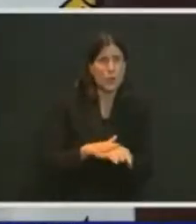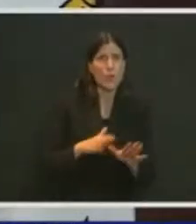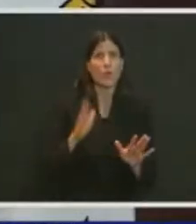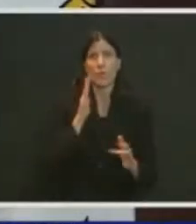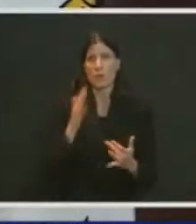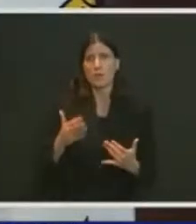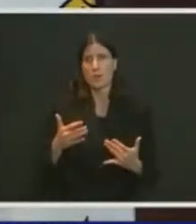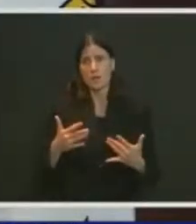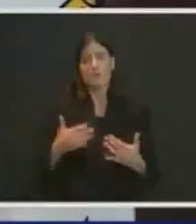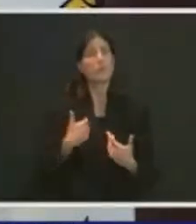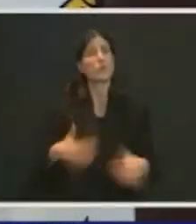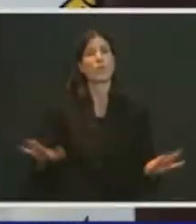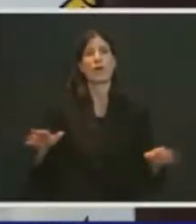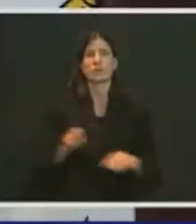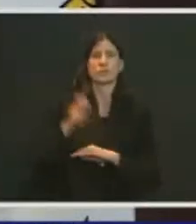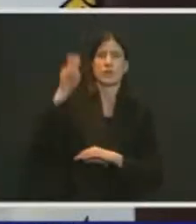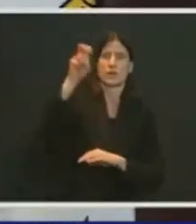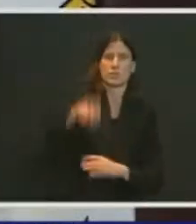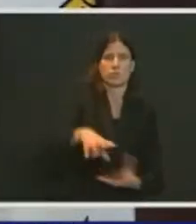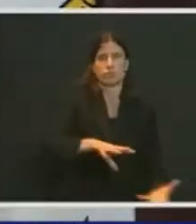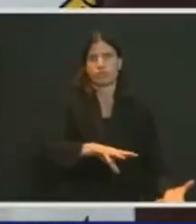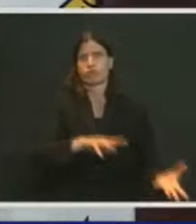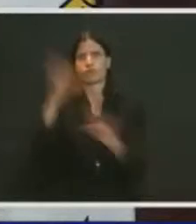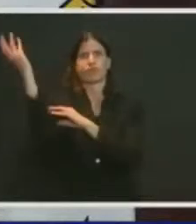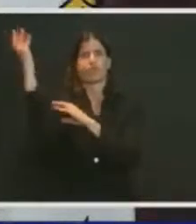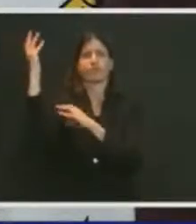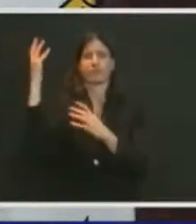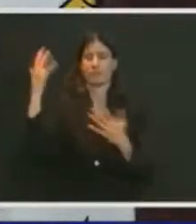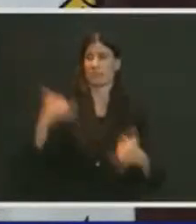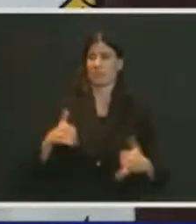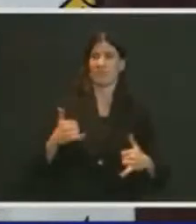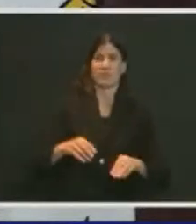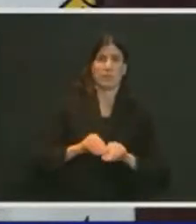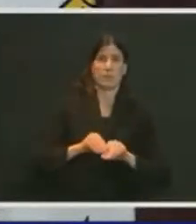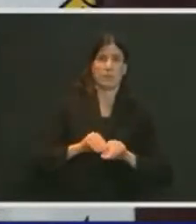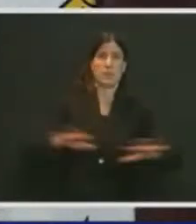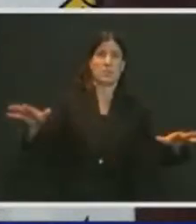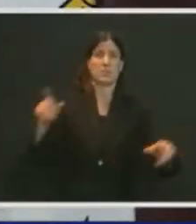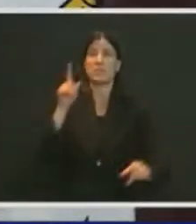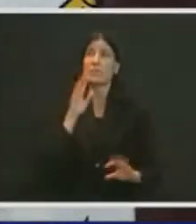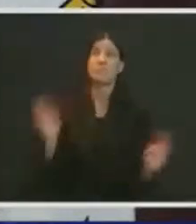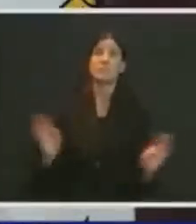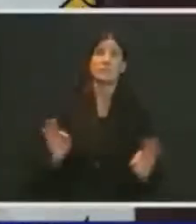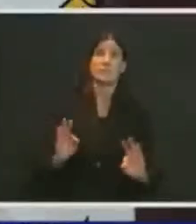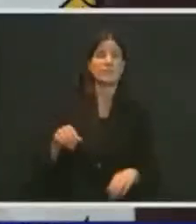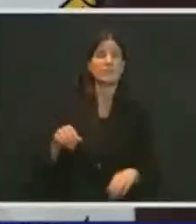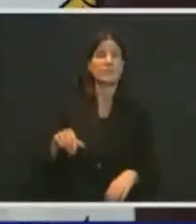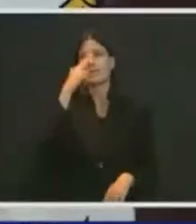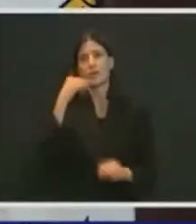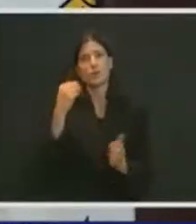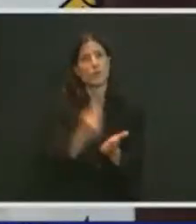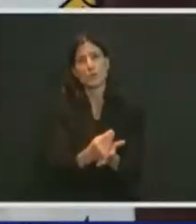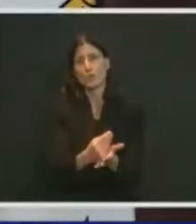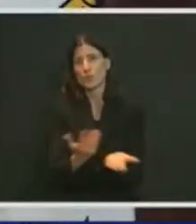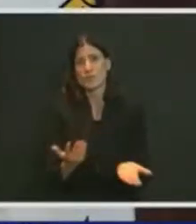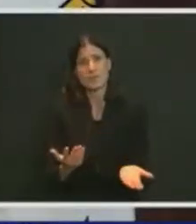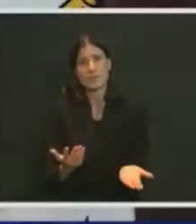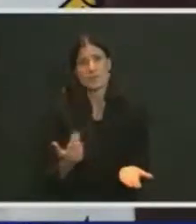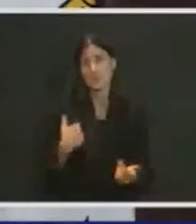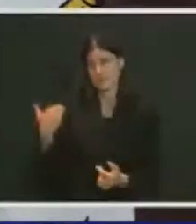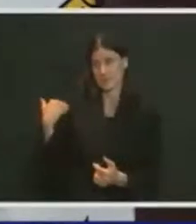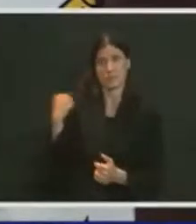gun a couple of weeks, you know, before we're ready, or to jump the